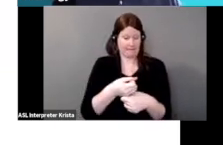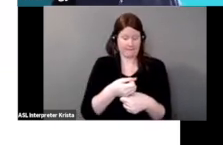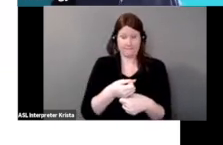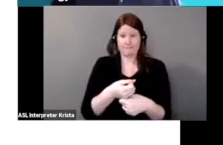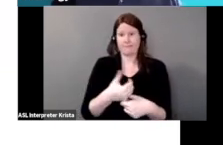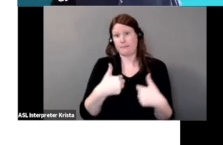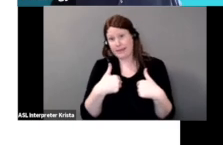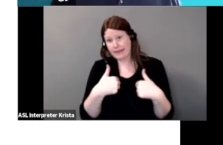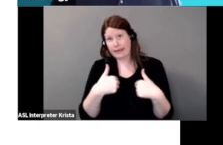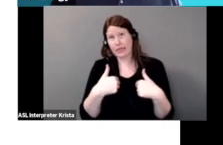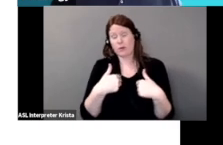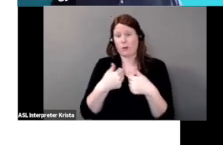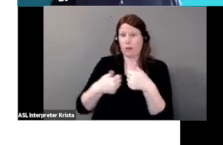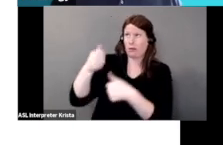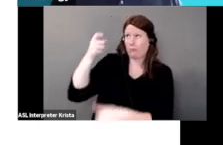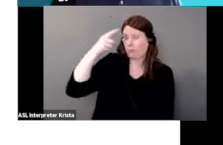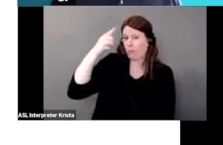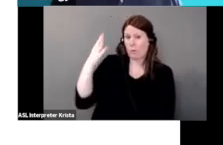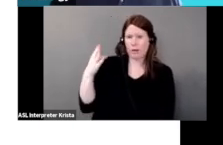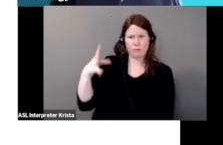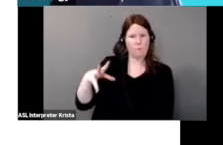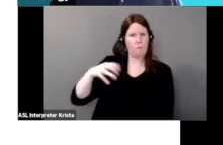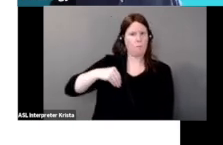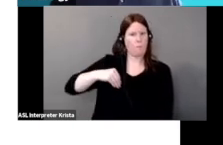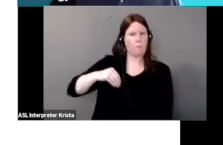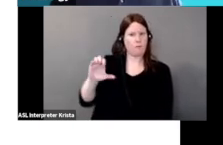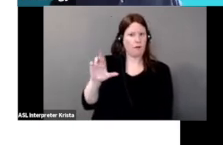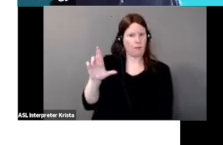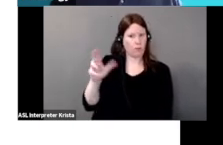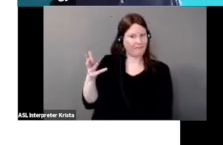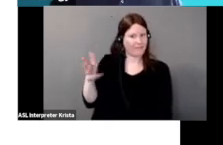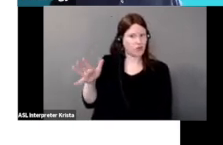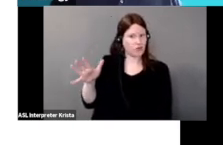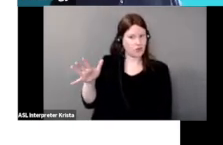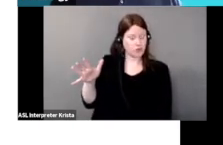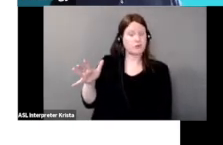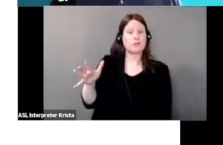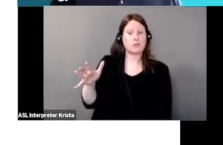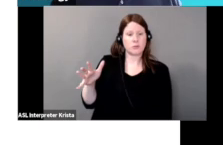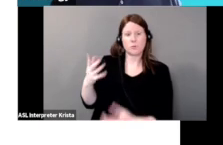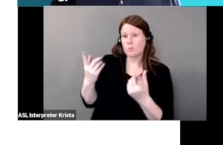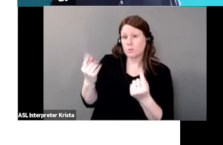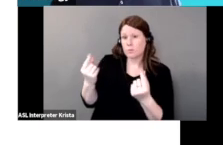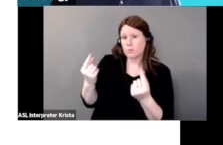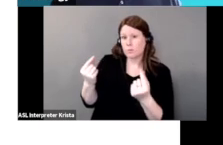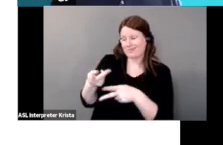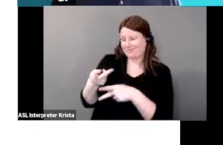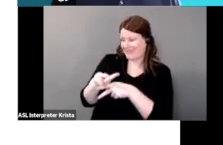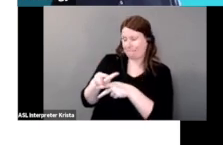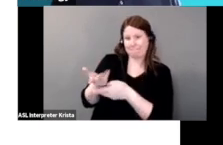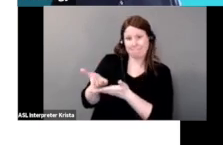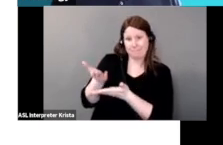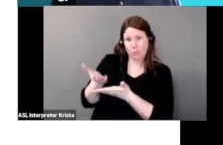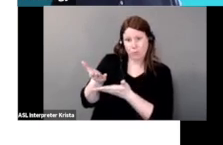place, own that copyright. And so all you have to do is keep backups and proof of